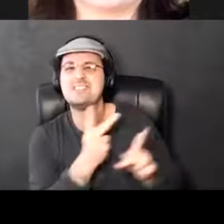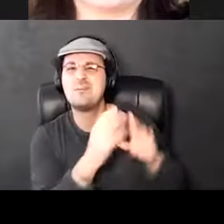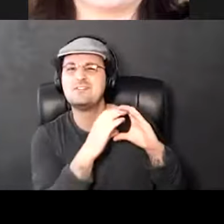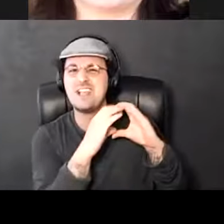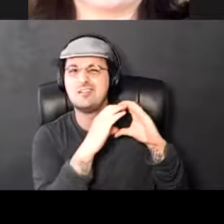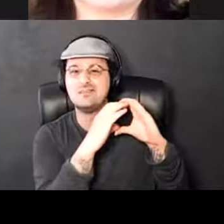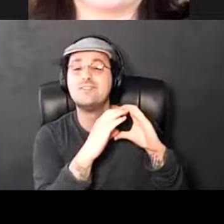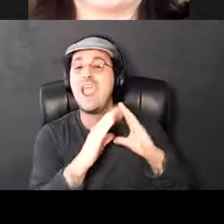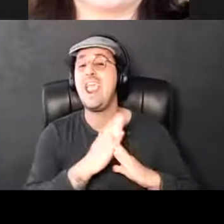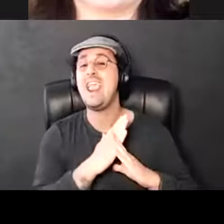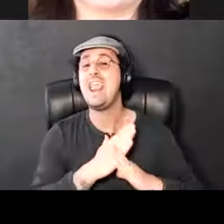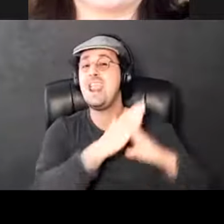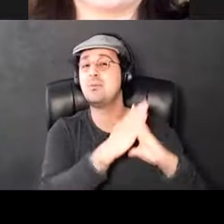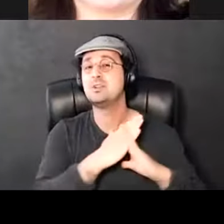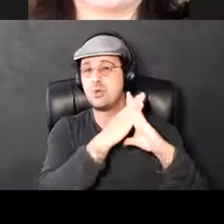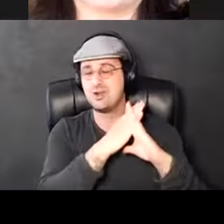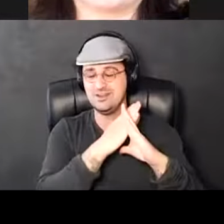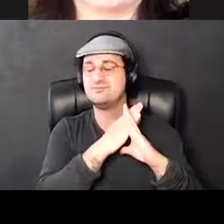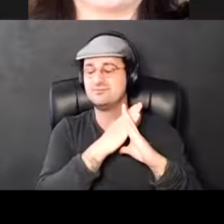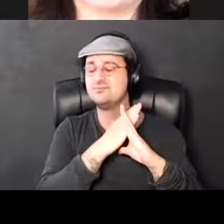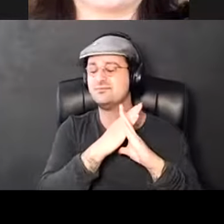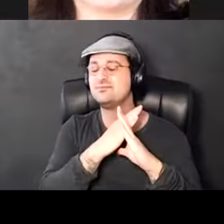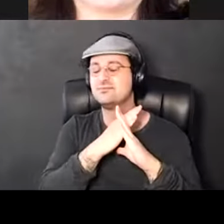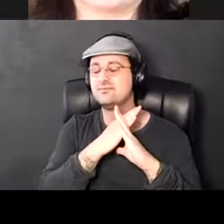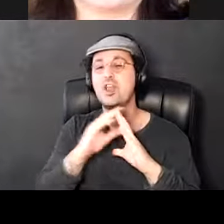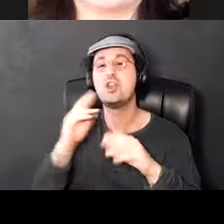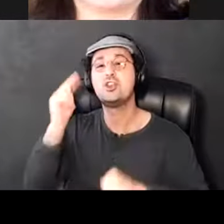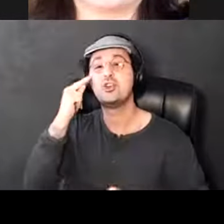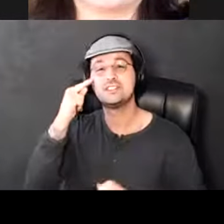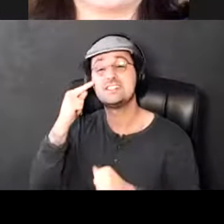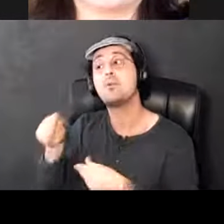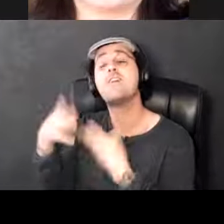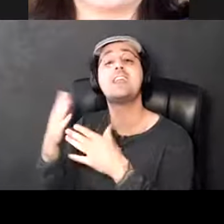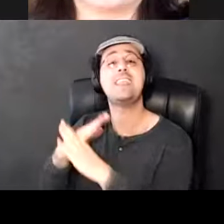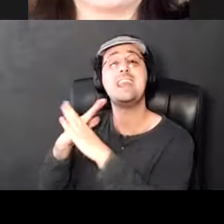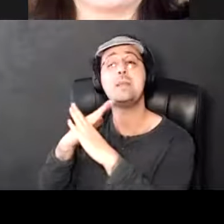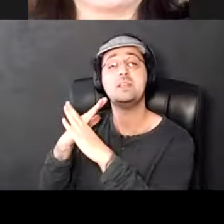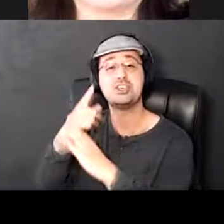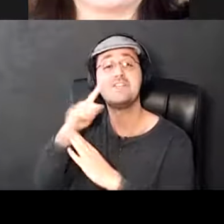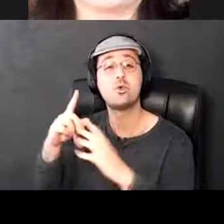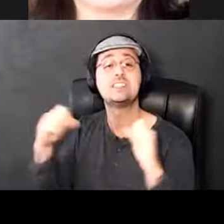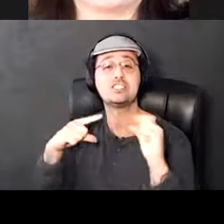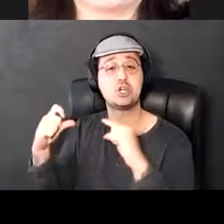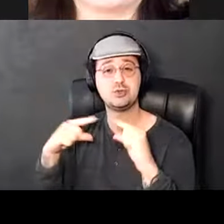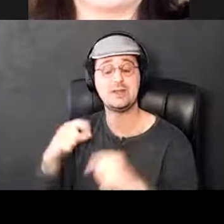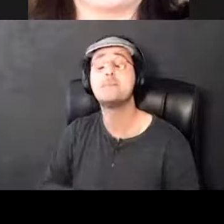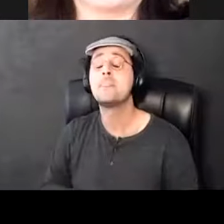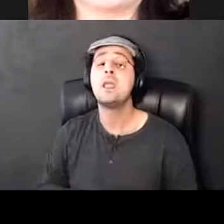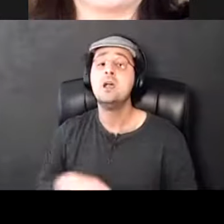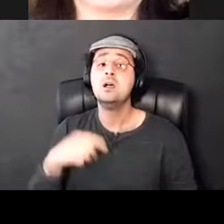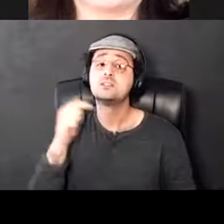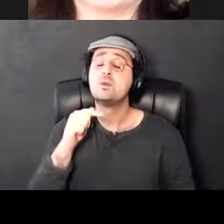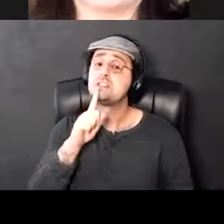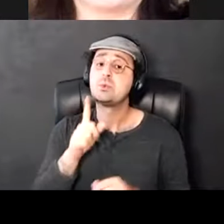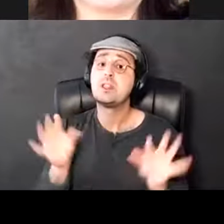are inhibitory interneurons that move up into the cerebral cortex, and they provide the inhibition in the circuitry. All right, so regionalization is really important. But